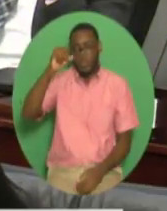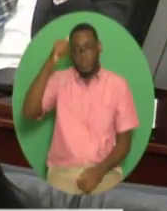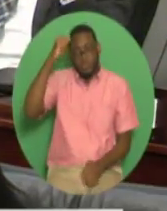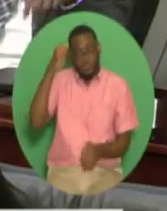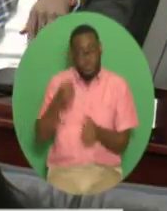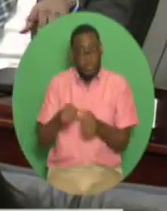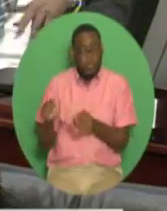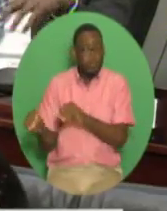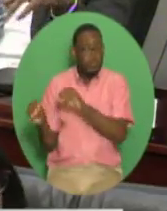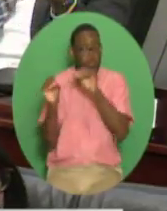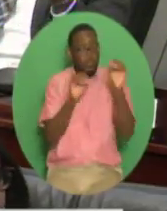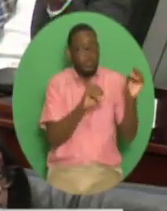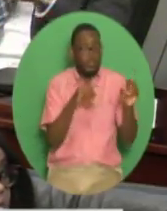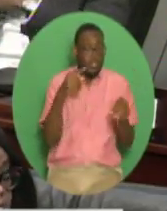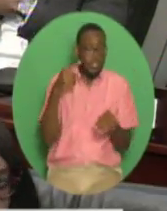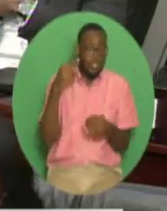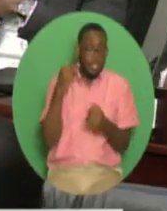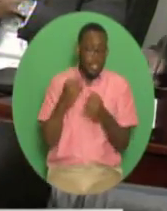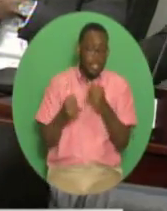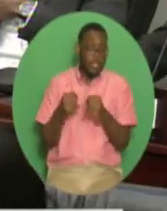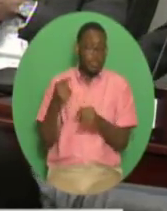education towers on St. Vincent Street.